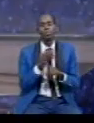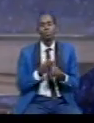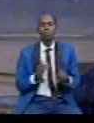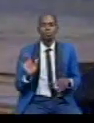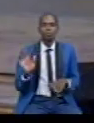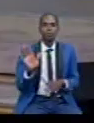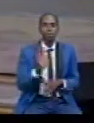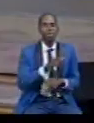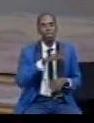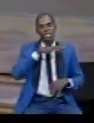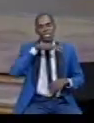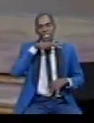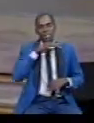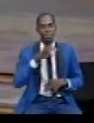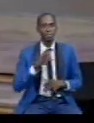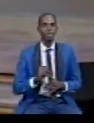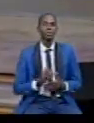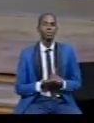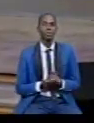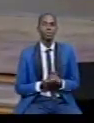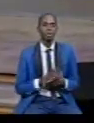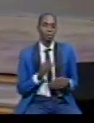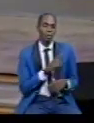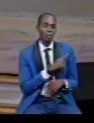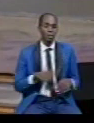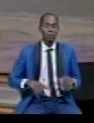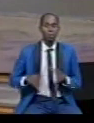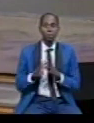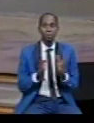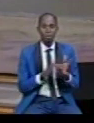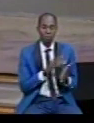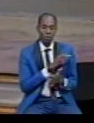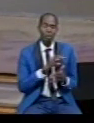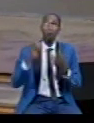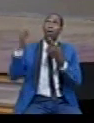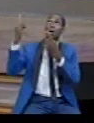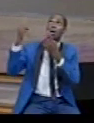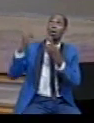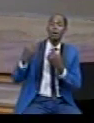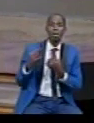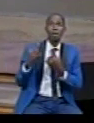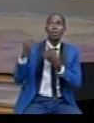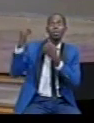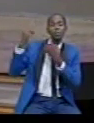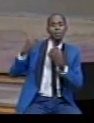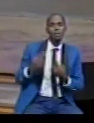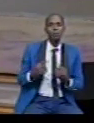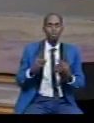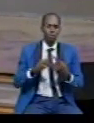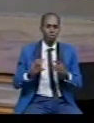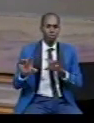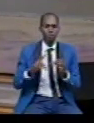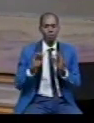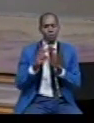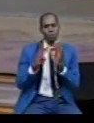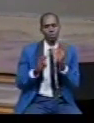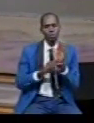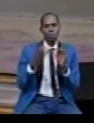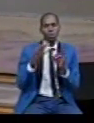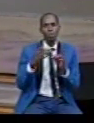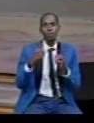his iniquity." The Lord Jesus Christ came. He came to do the will of the Father, and